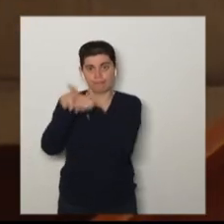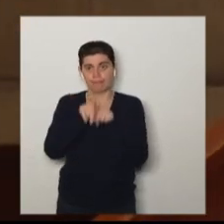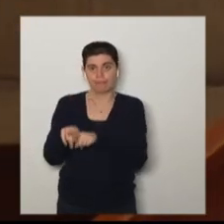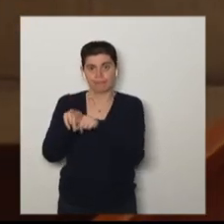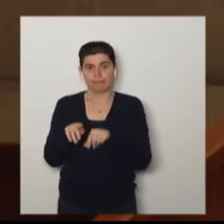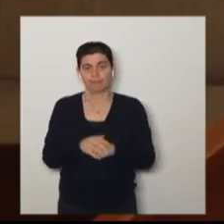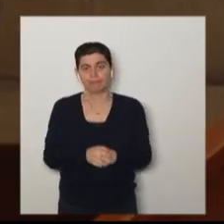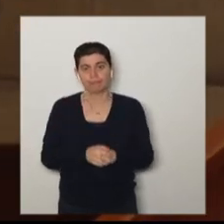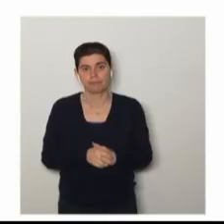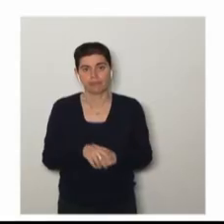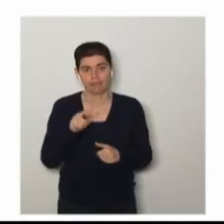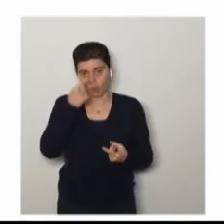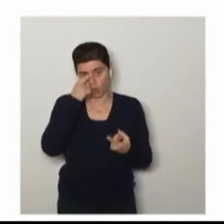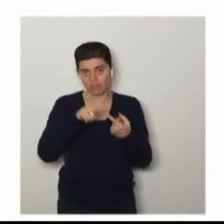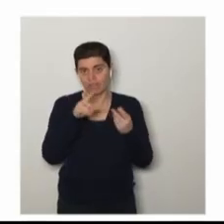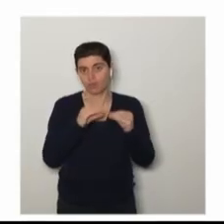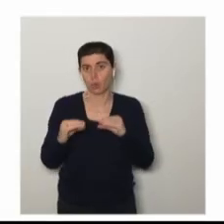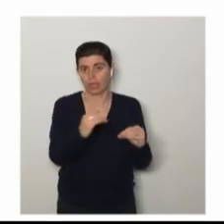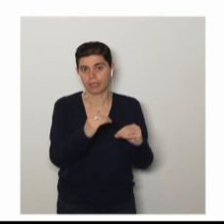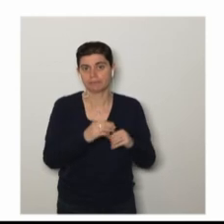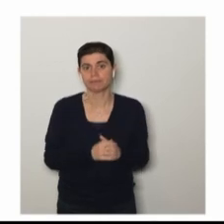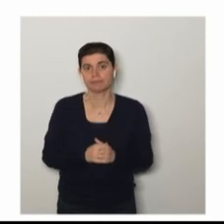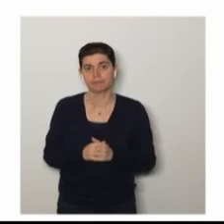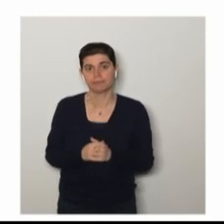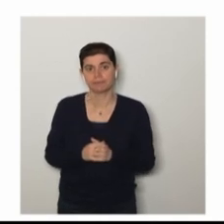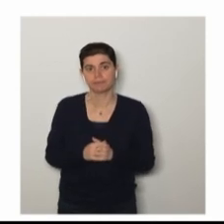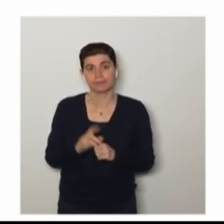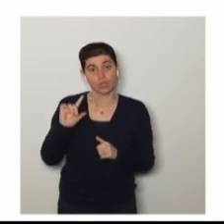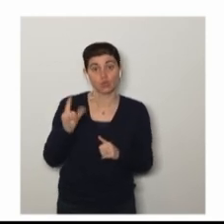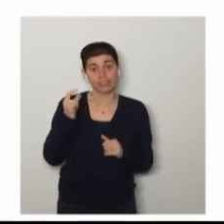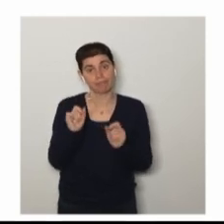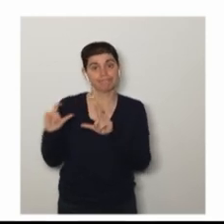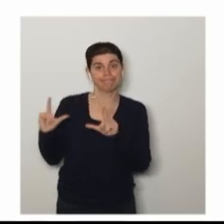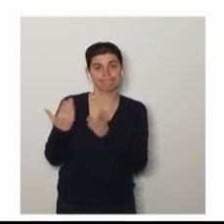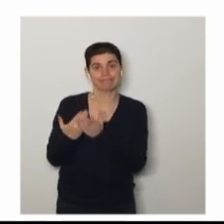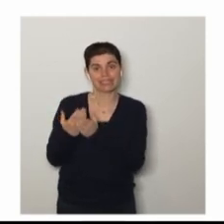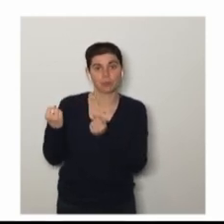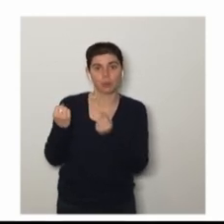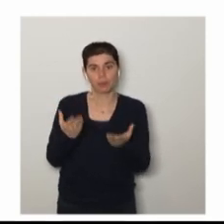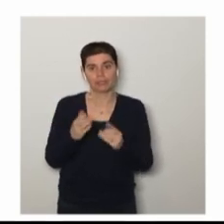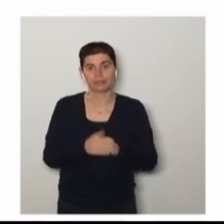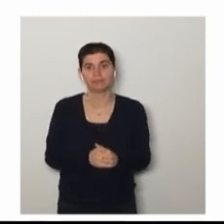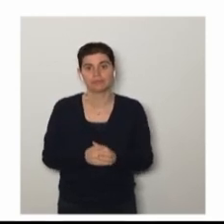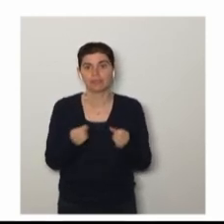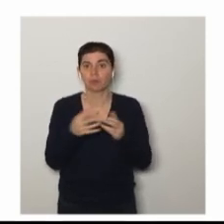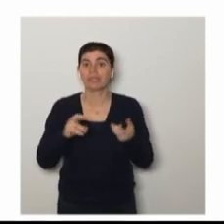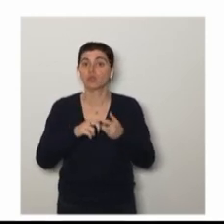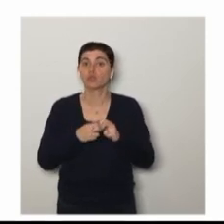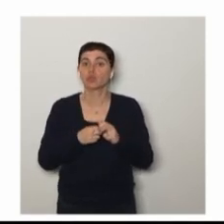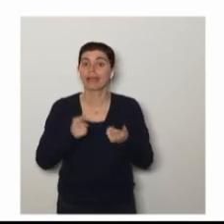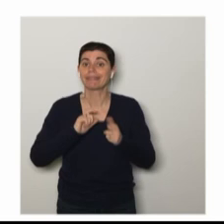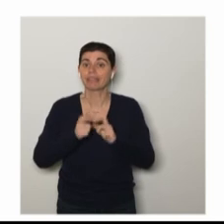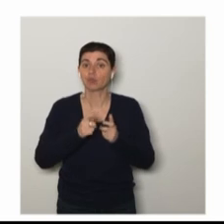second statement. Second statement is to develop a structure of interaction as well as tools and services